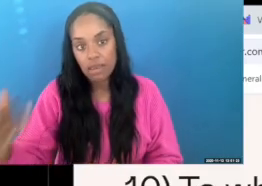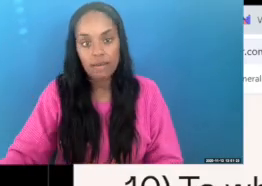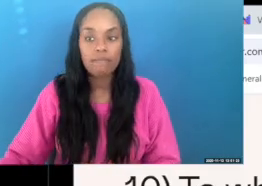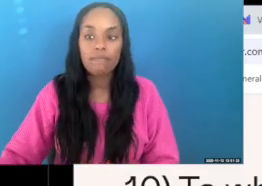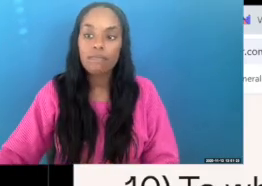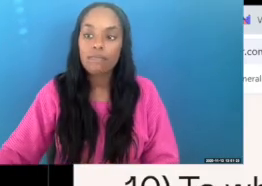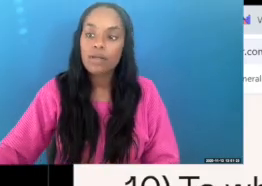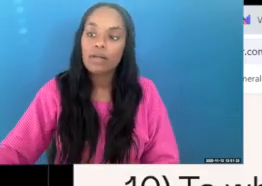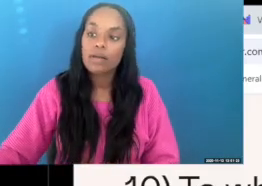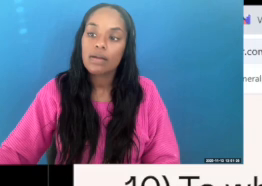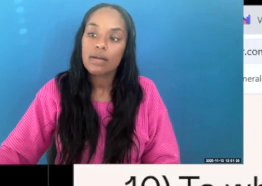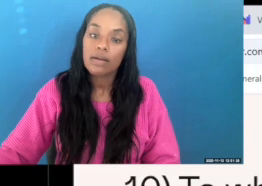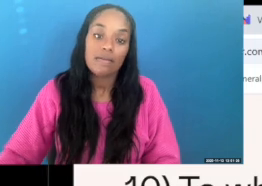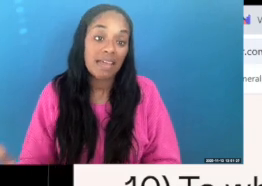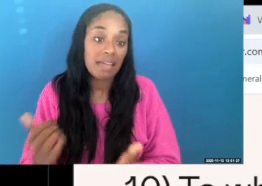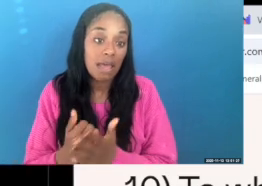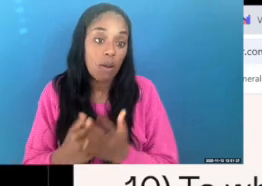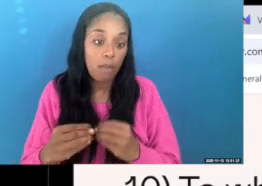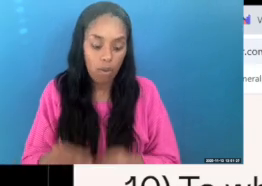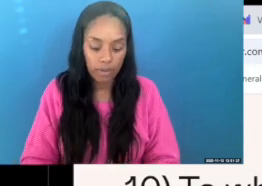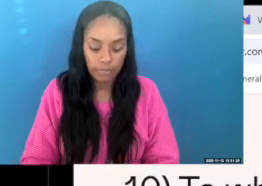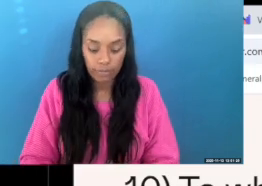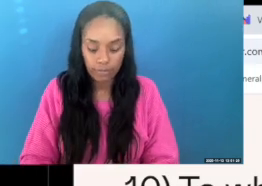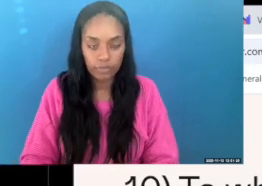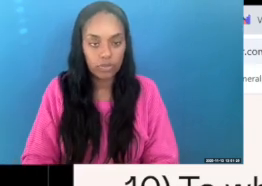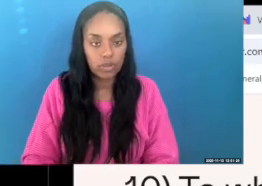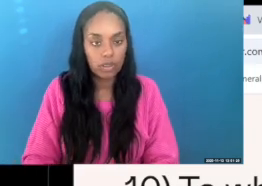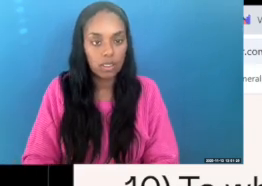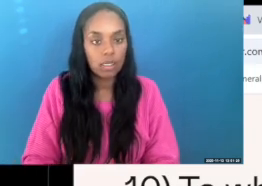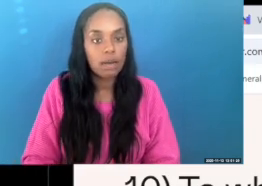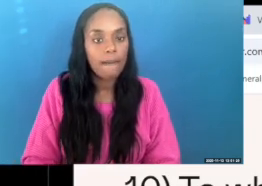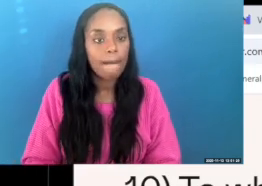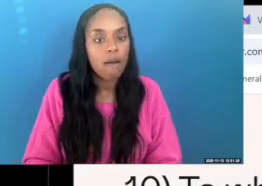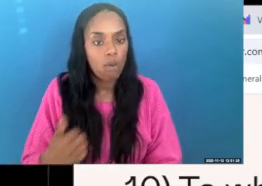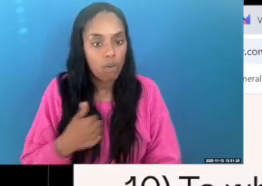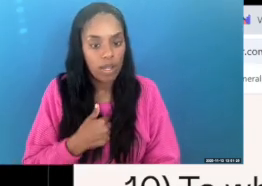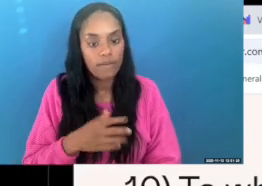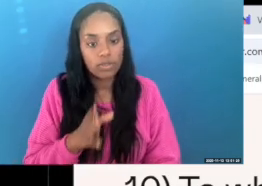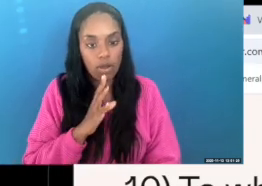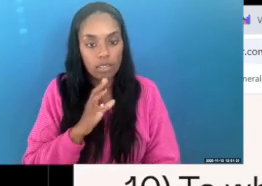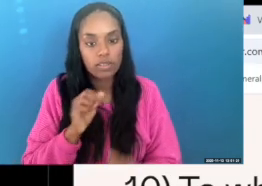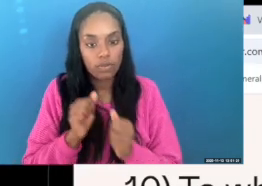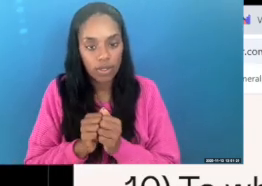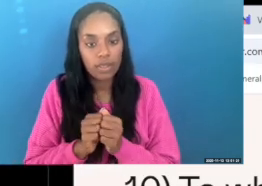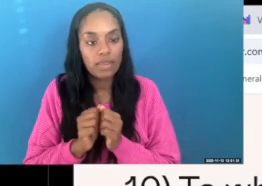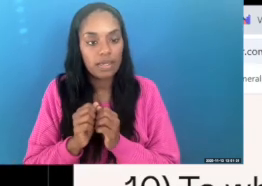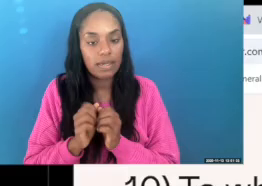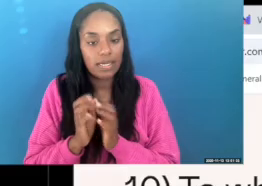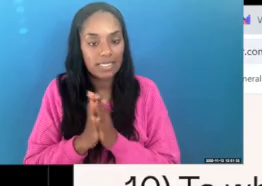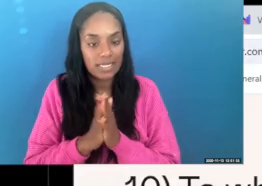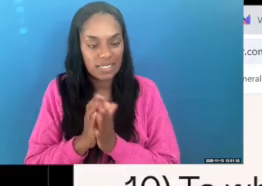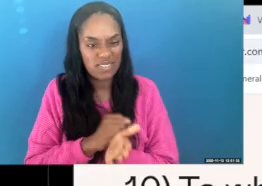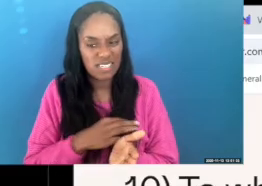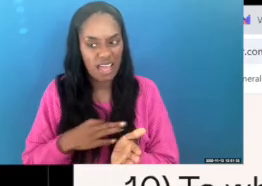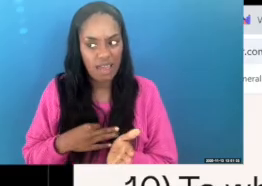and the programs that you've got are great. They're fine. But we would encourage you to not resist innovative ideas that could come